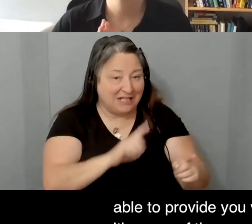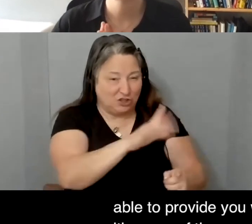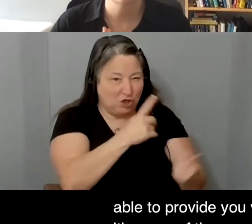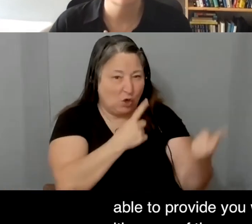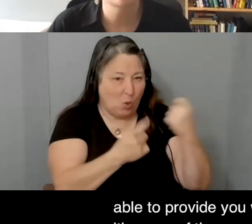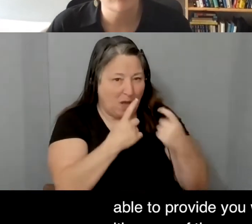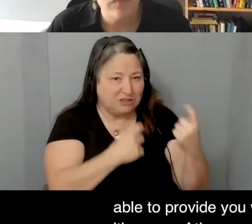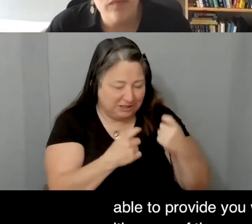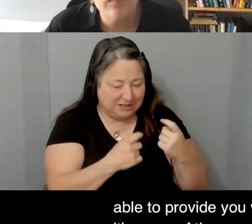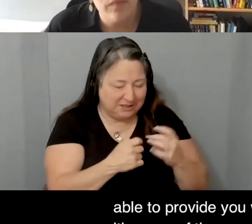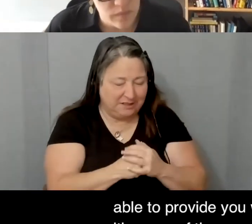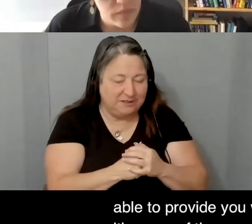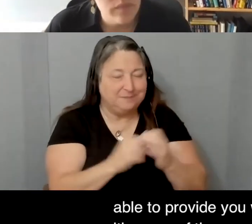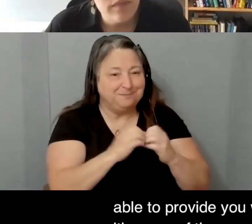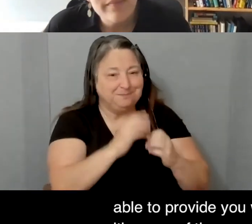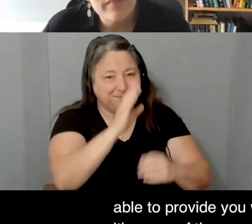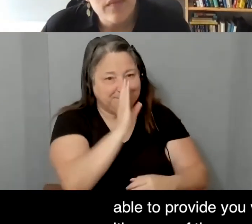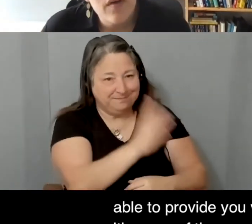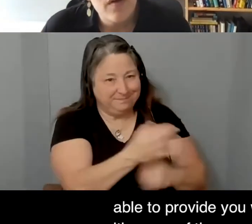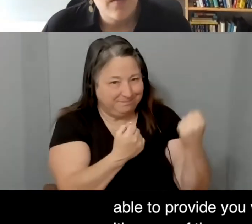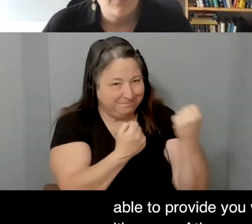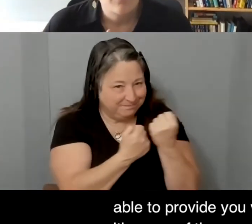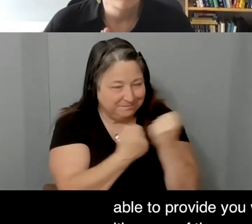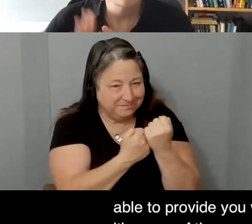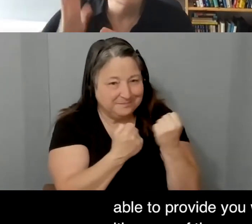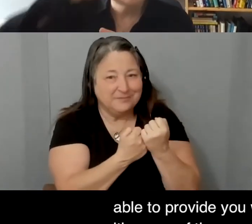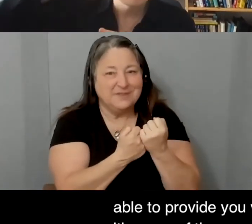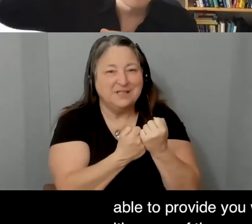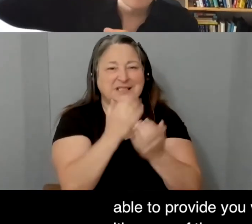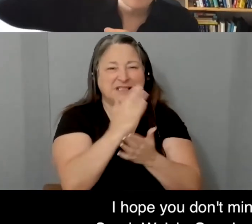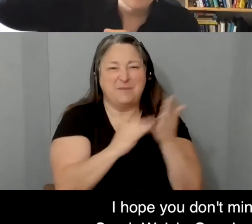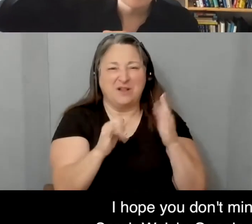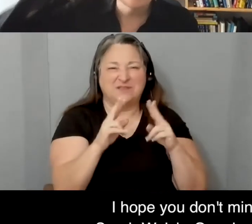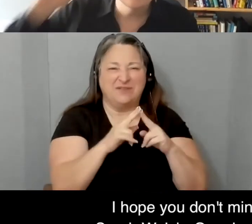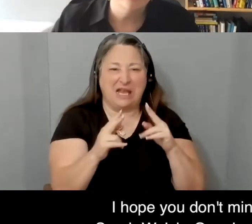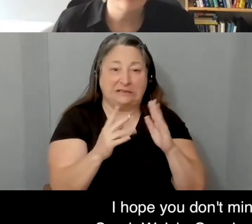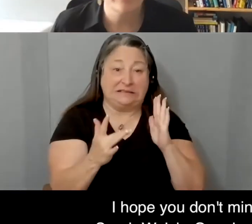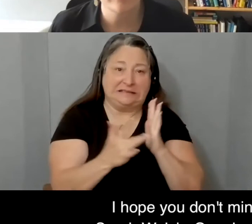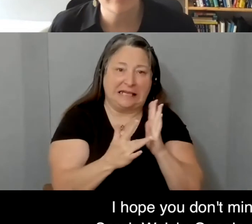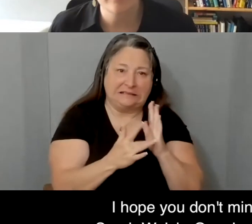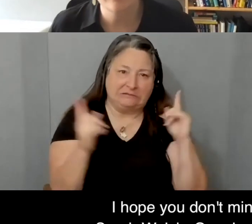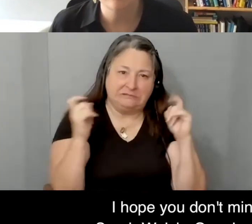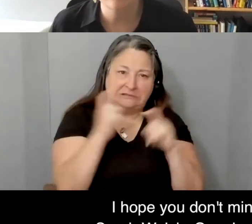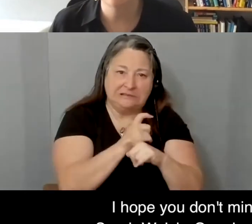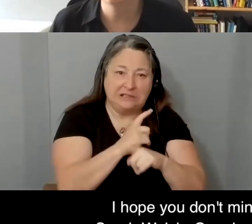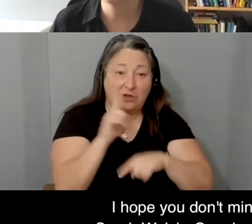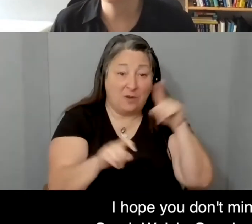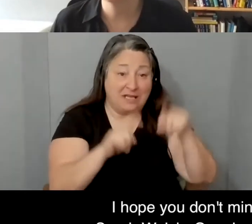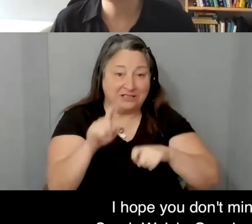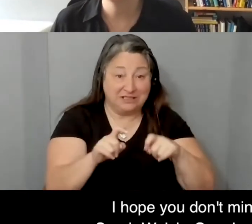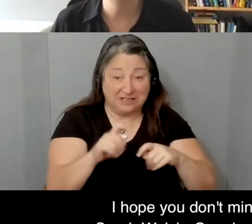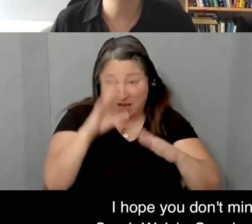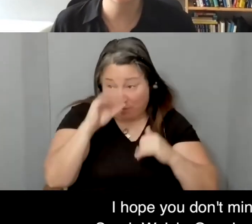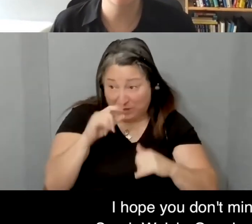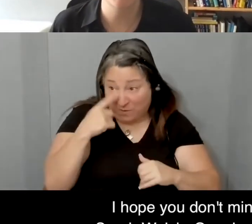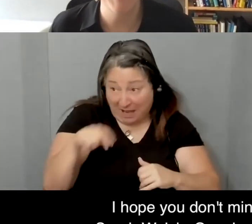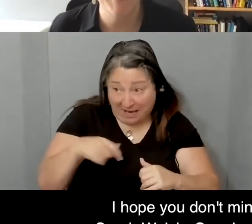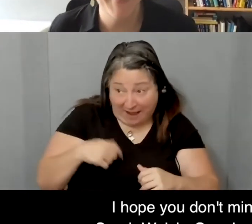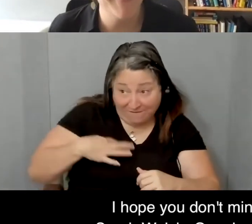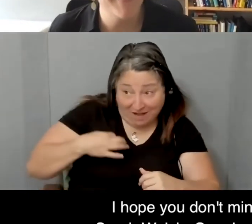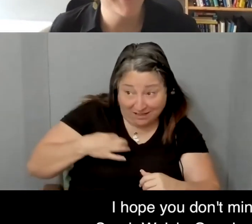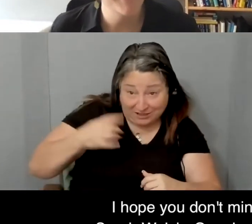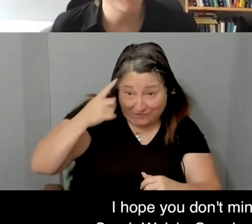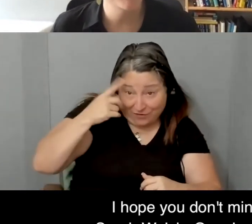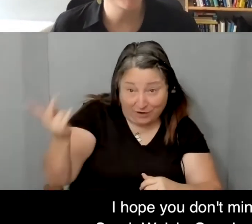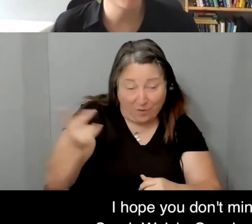more direct support with some of those very technical questions. Sarah, I hope you don't mind that I just volunteered you.